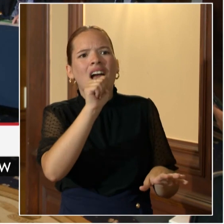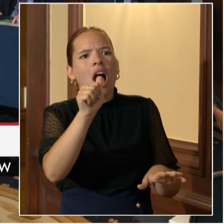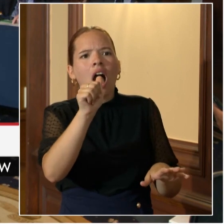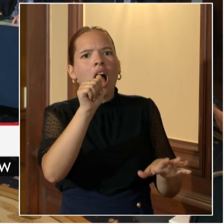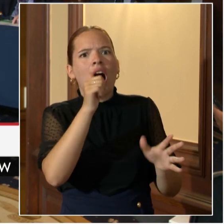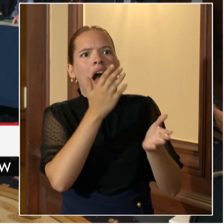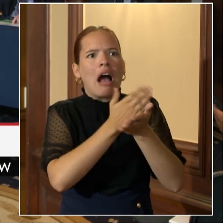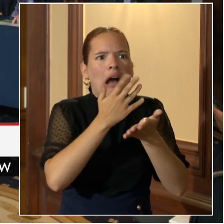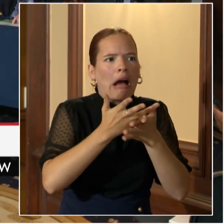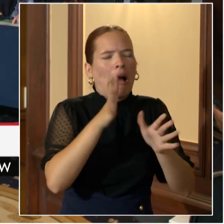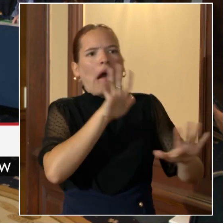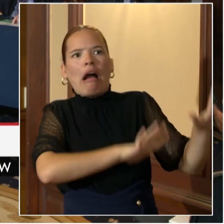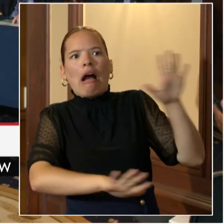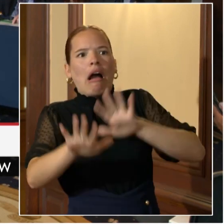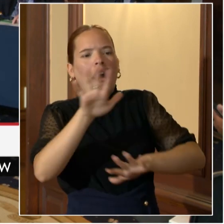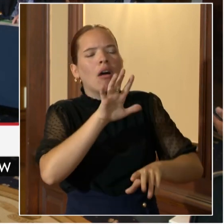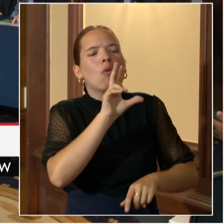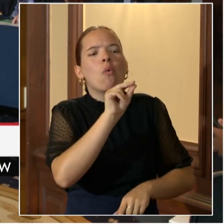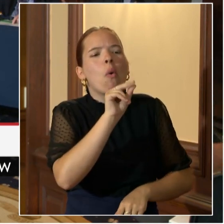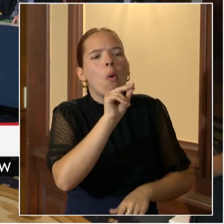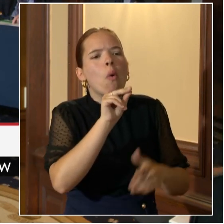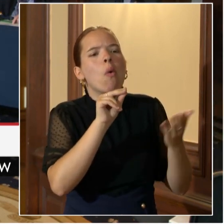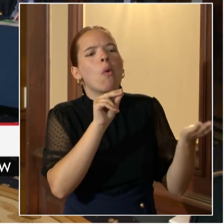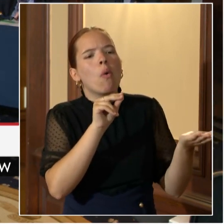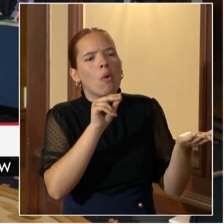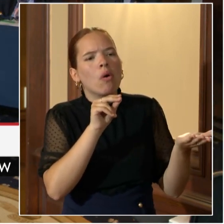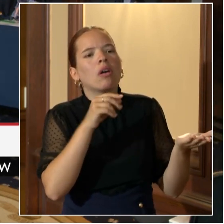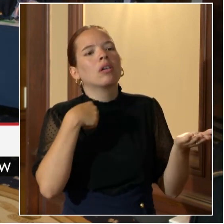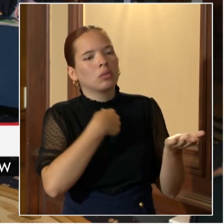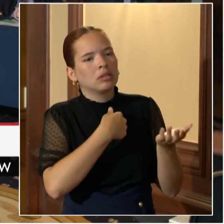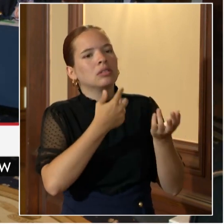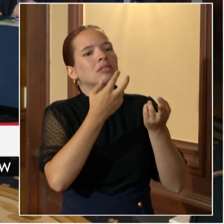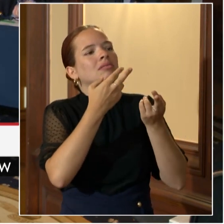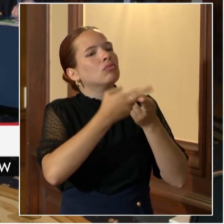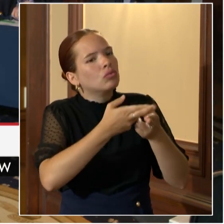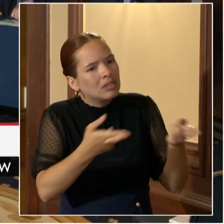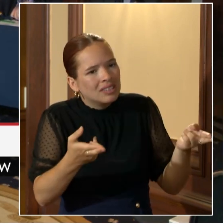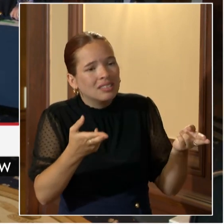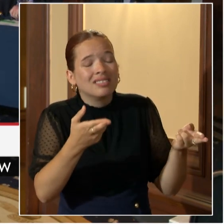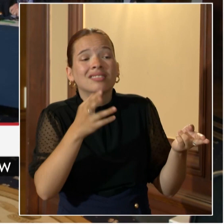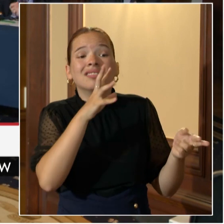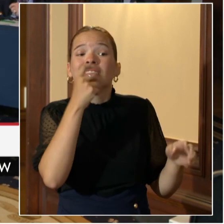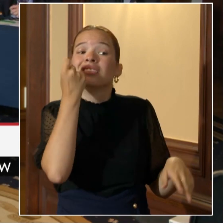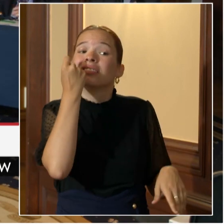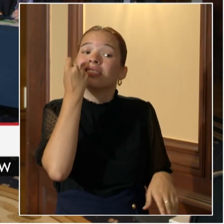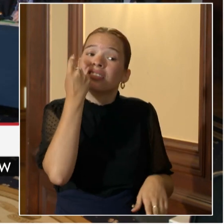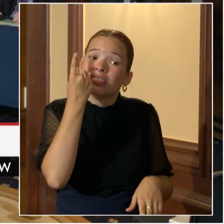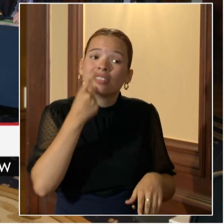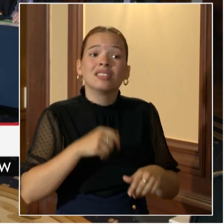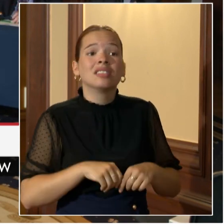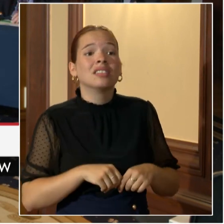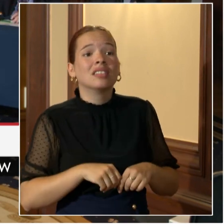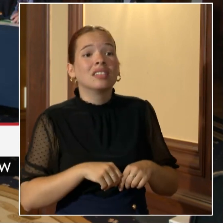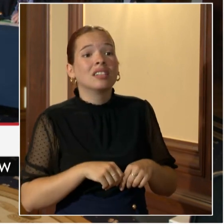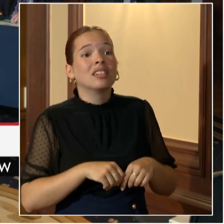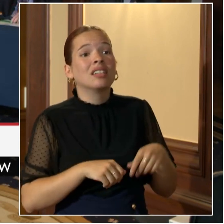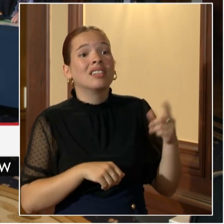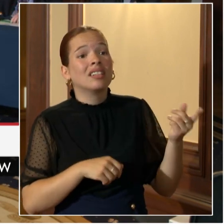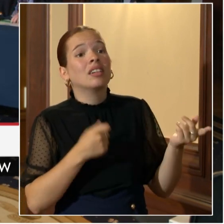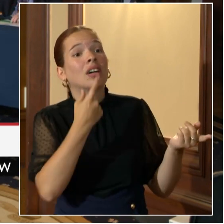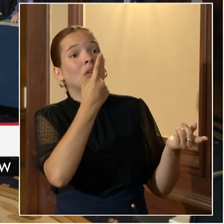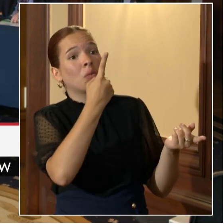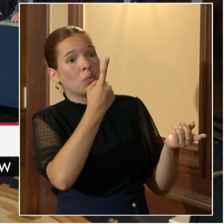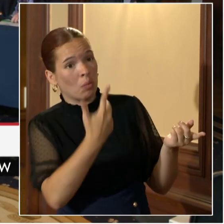even if it's not approximately equal to 1/3, just at least having an FTE that is serviceable for all commissioners, the